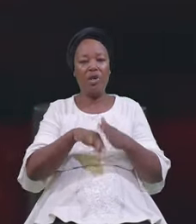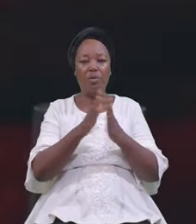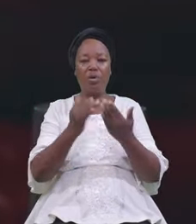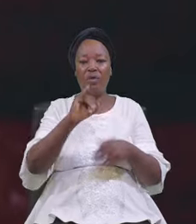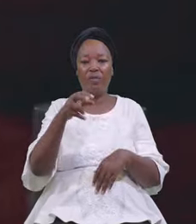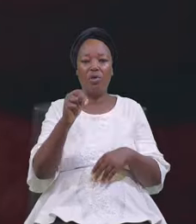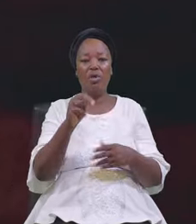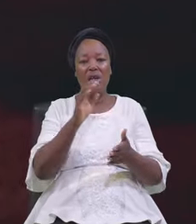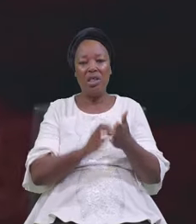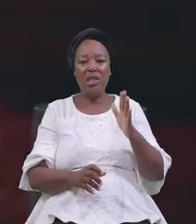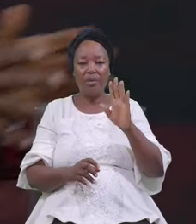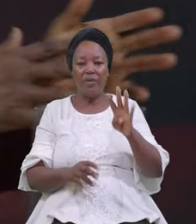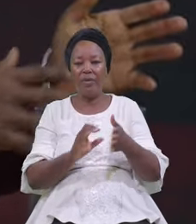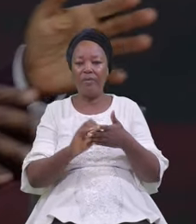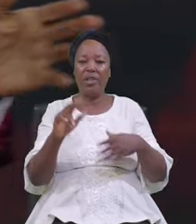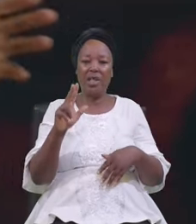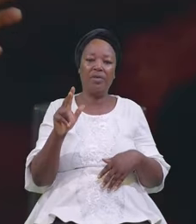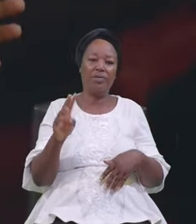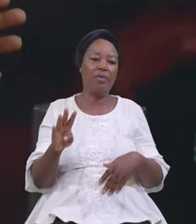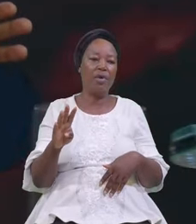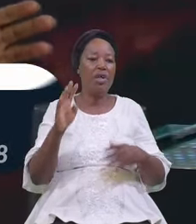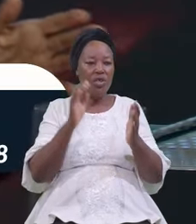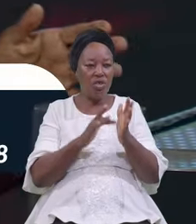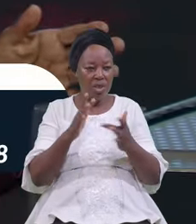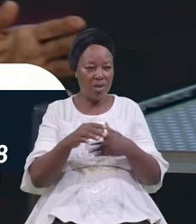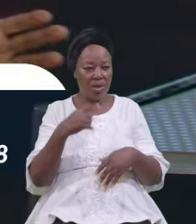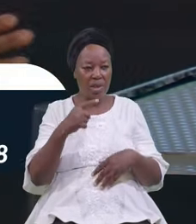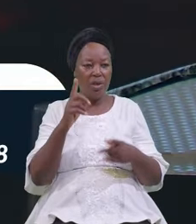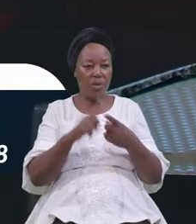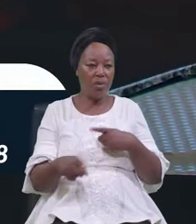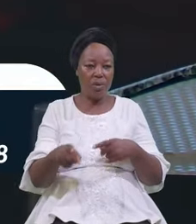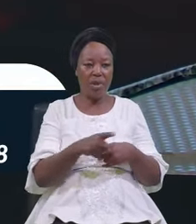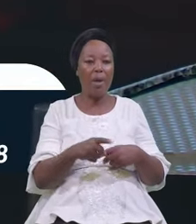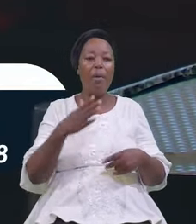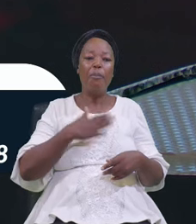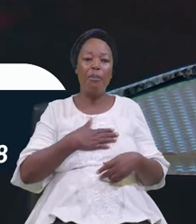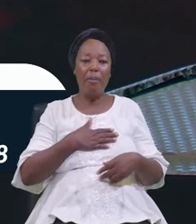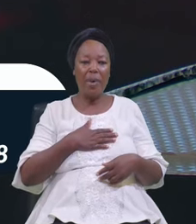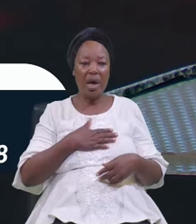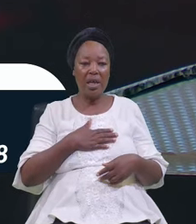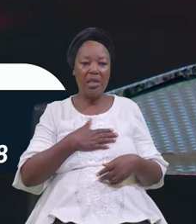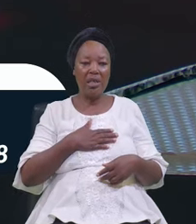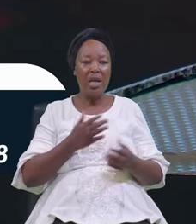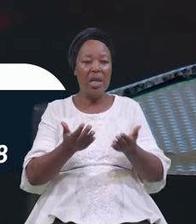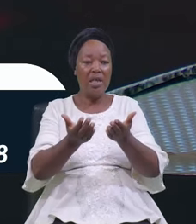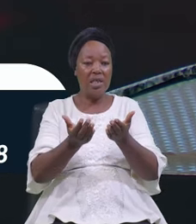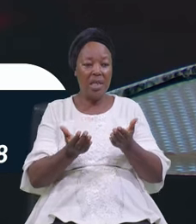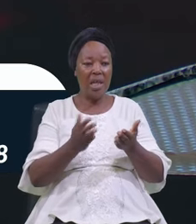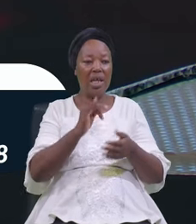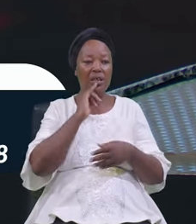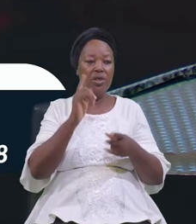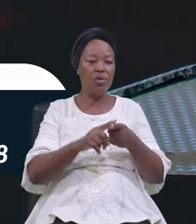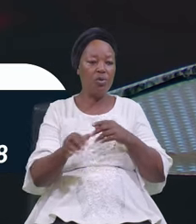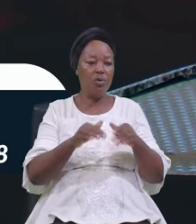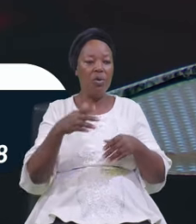In John chapter 4, verse 34, Jesus saith unto them, my meat is to do the will of him